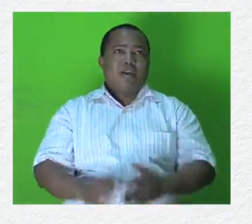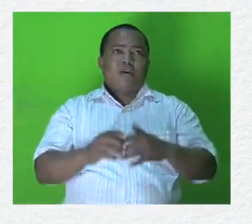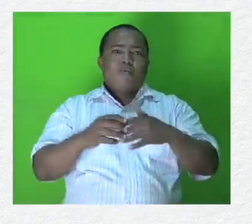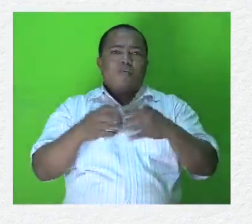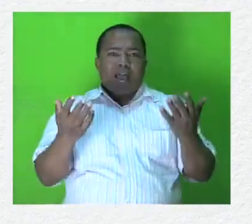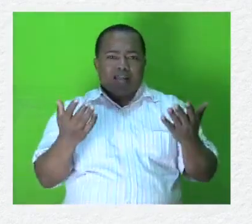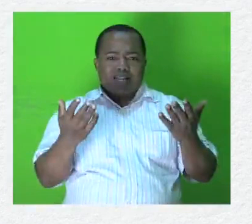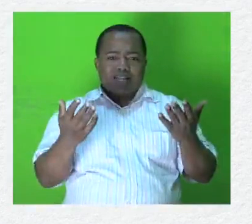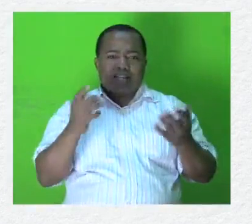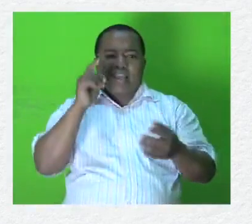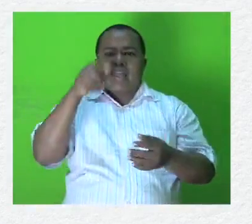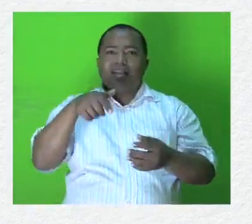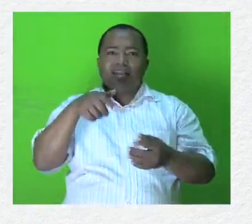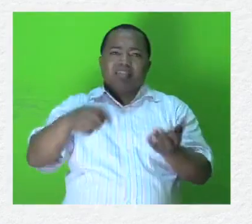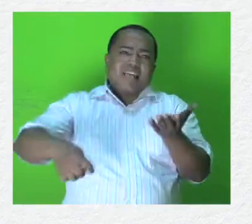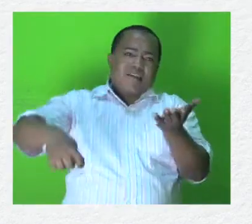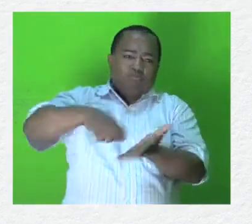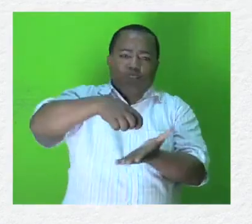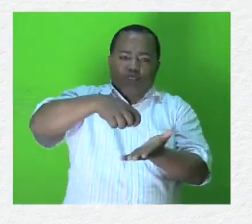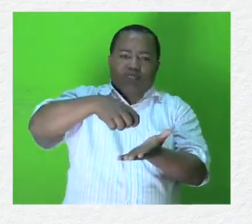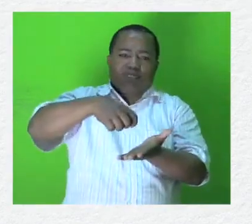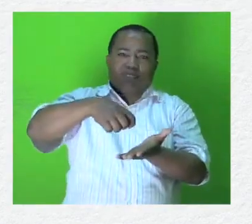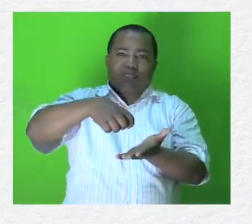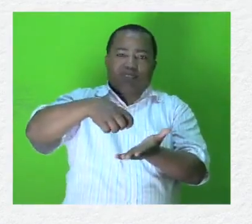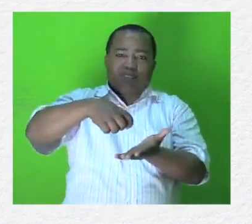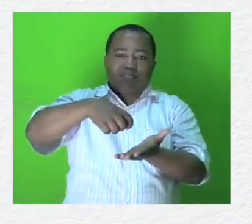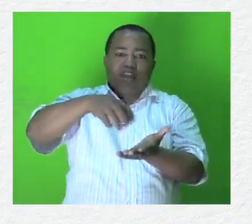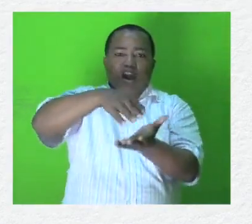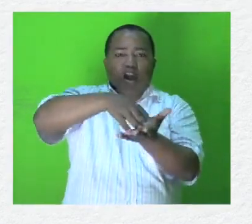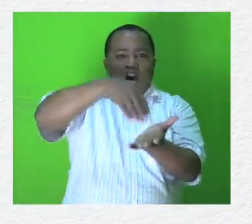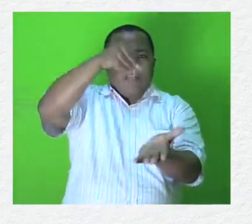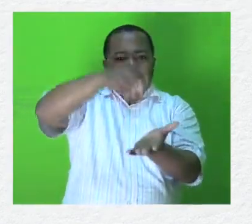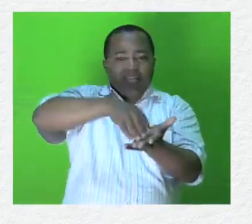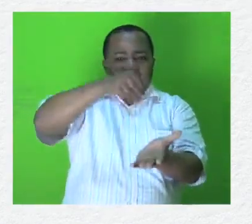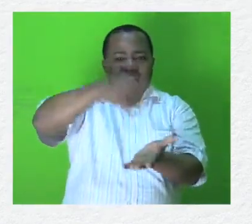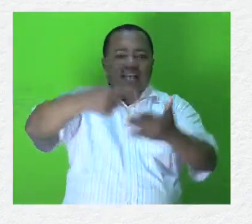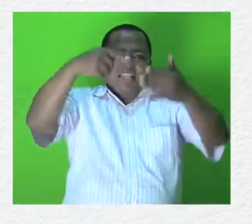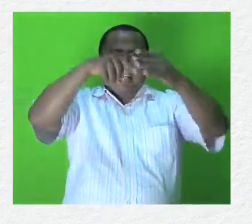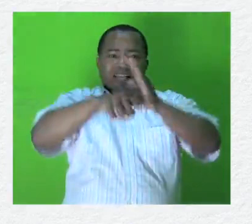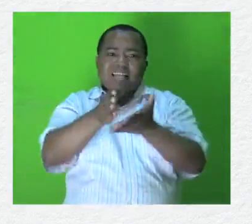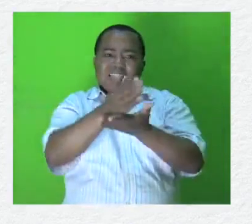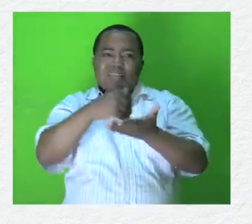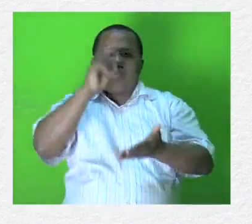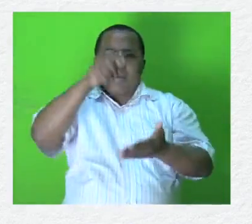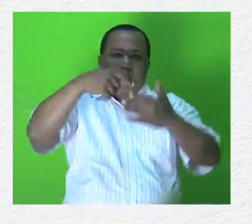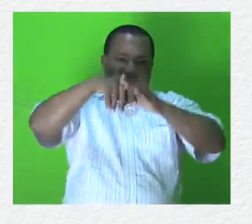What if a spoon of sand placed into a cup contains a spoonful of sugar?